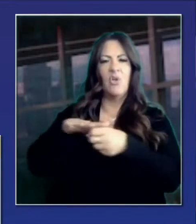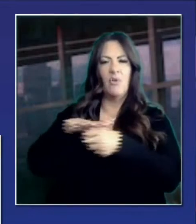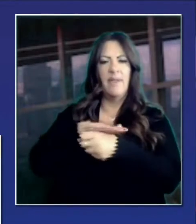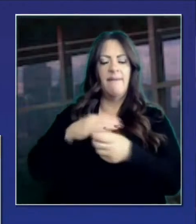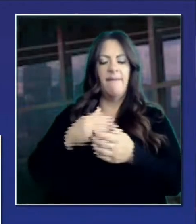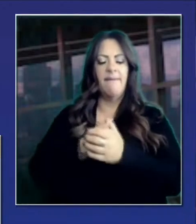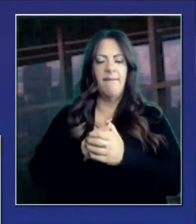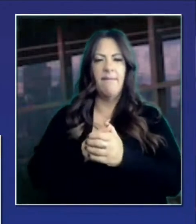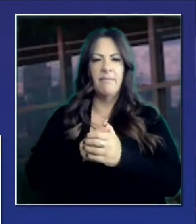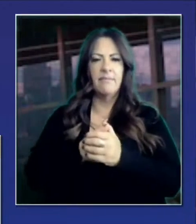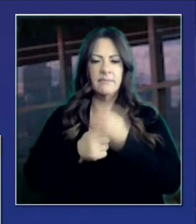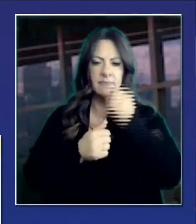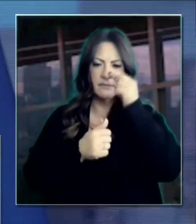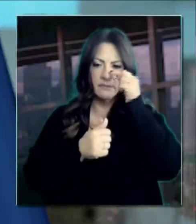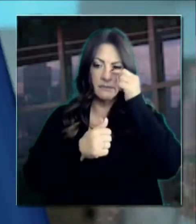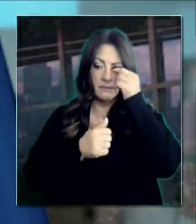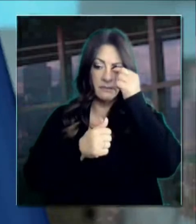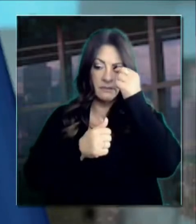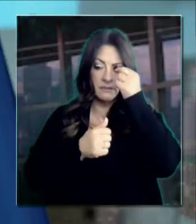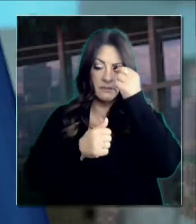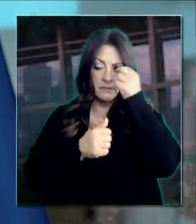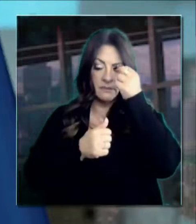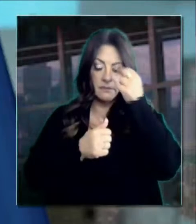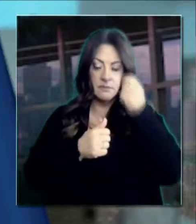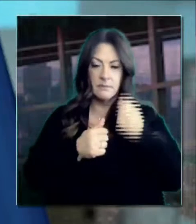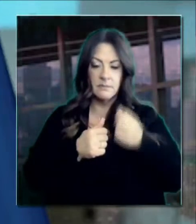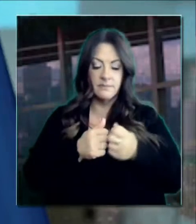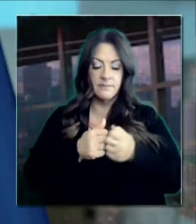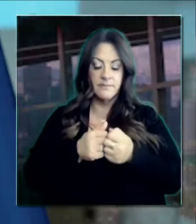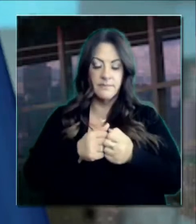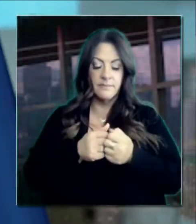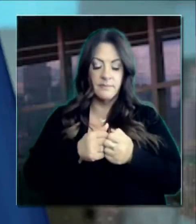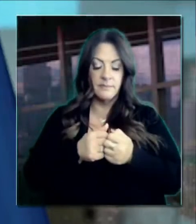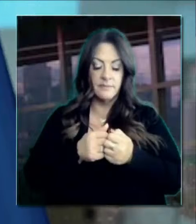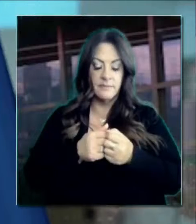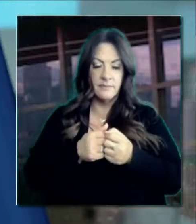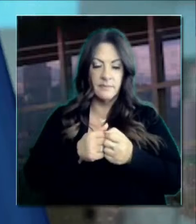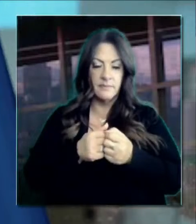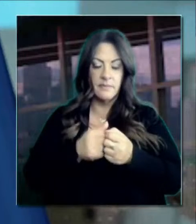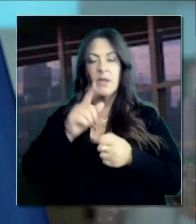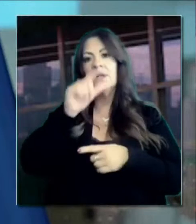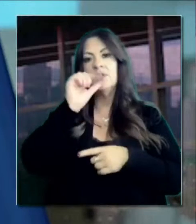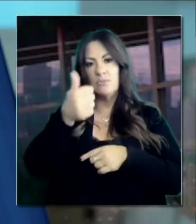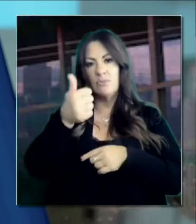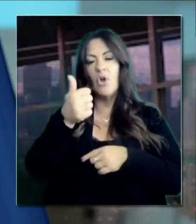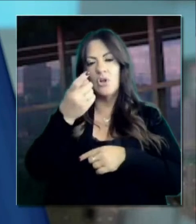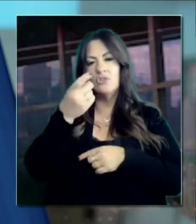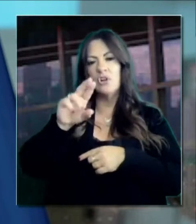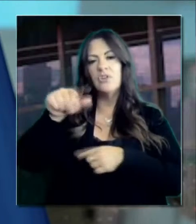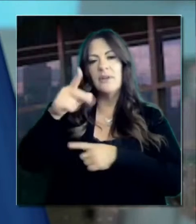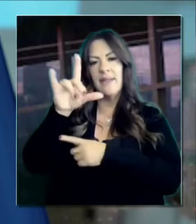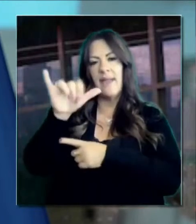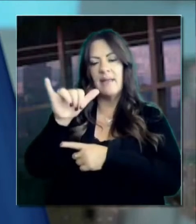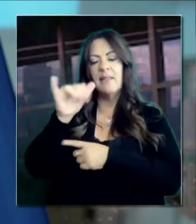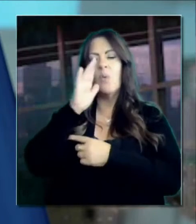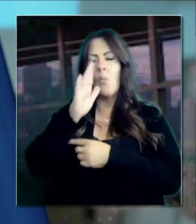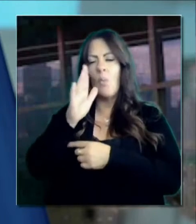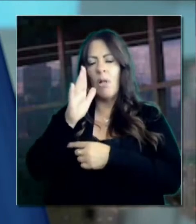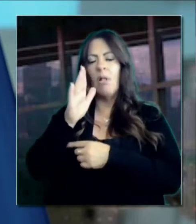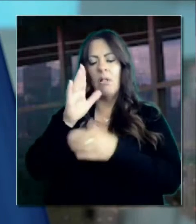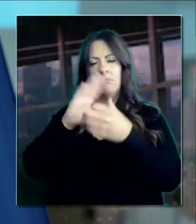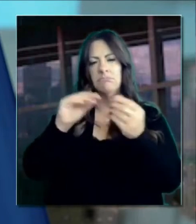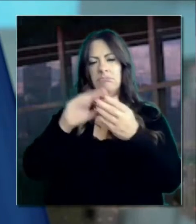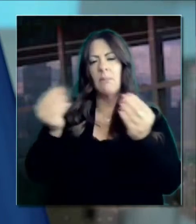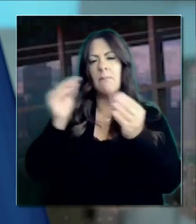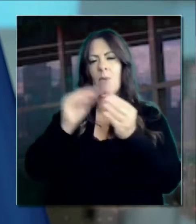Accordingly, we will shortly, tomorrow, have Dr. Galley back up and in front of all of you to update